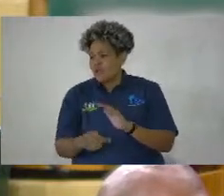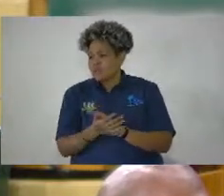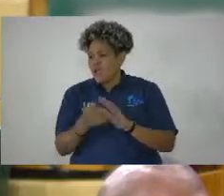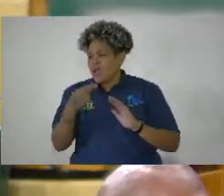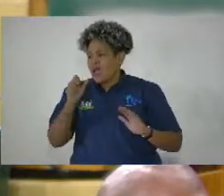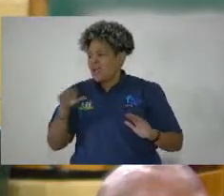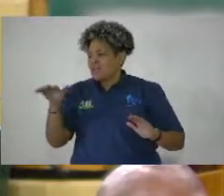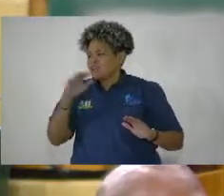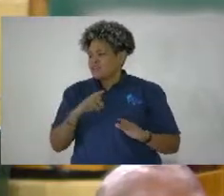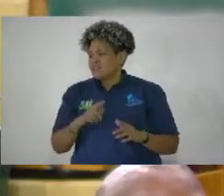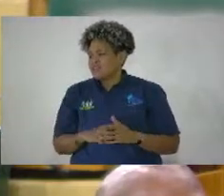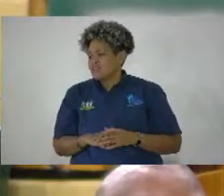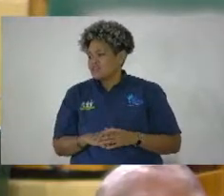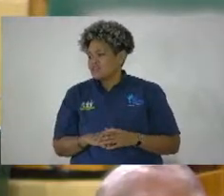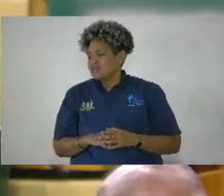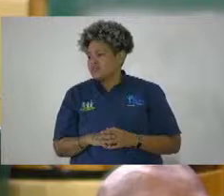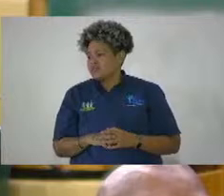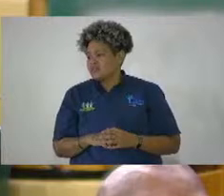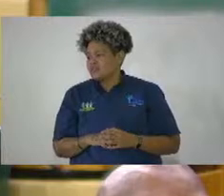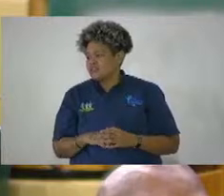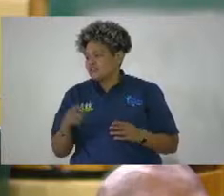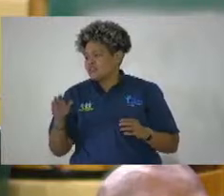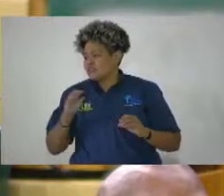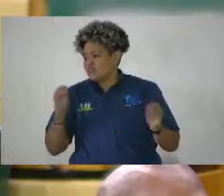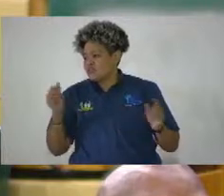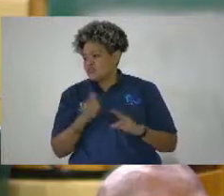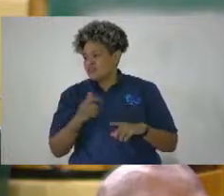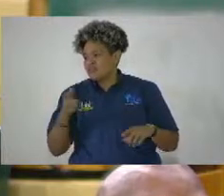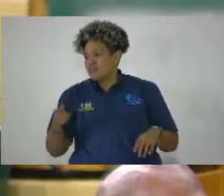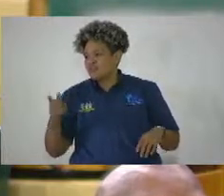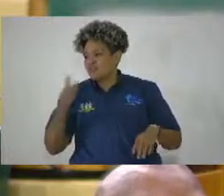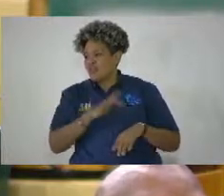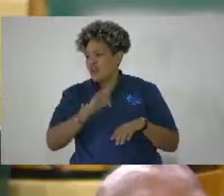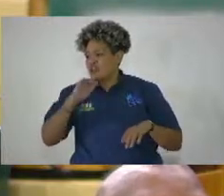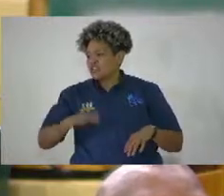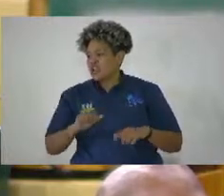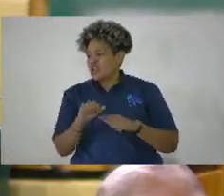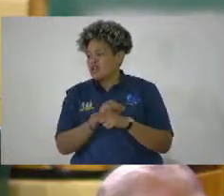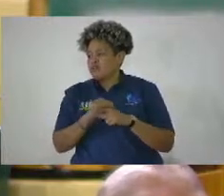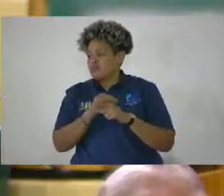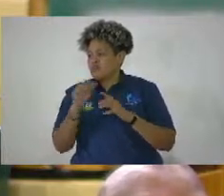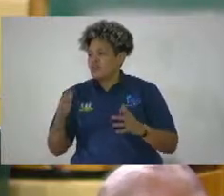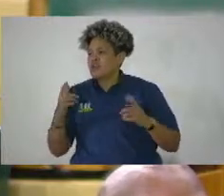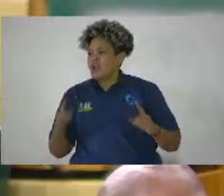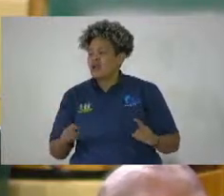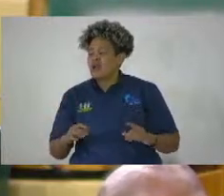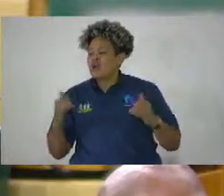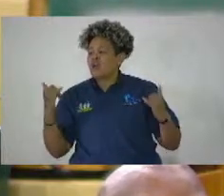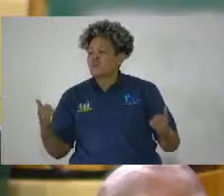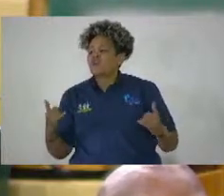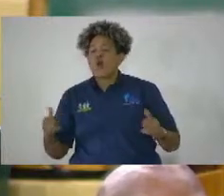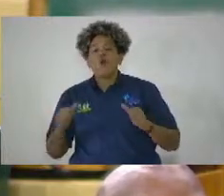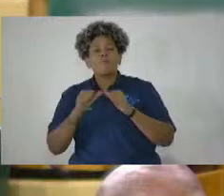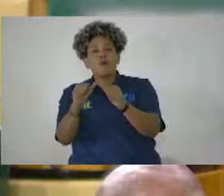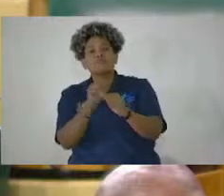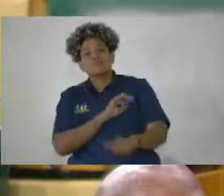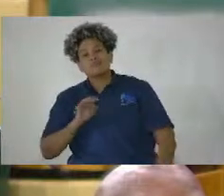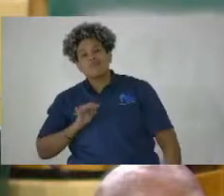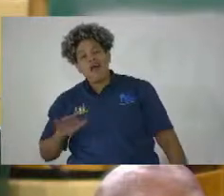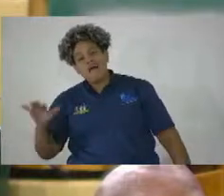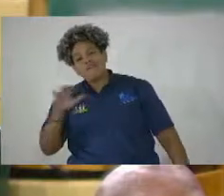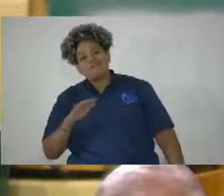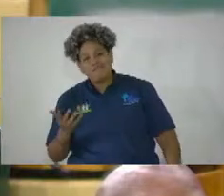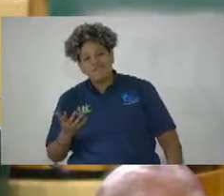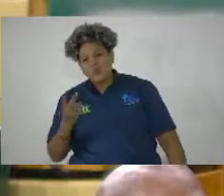schools, and early childhood practitioners, Mr. Speaker, who are now permanent.